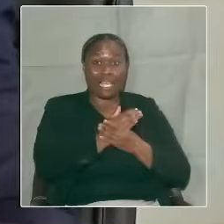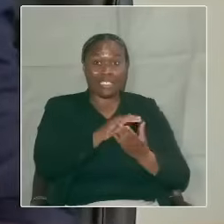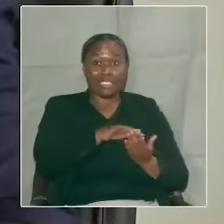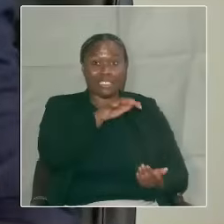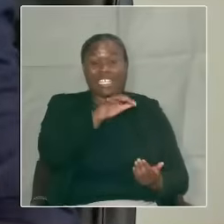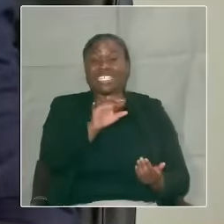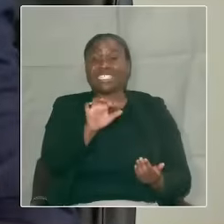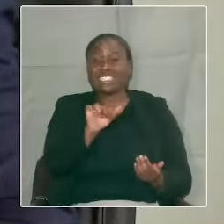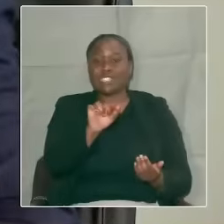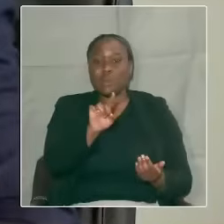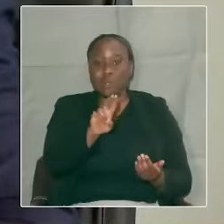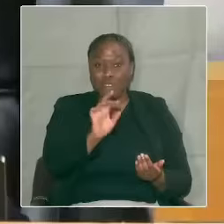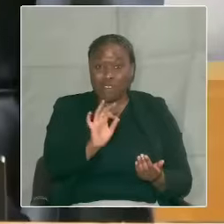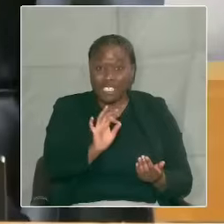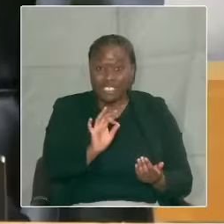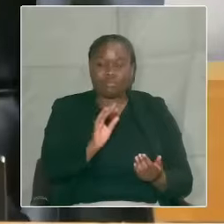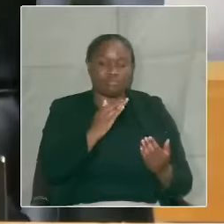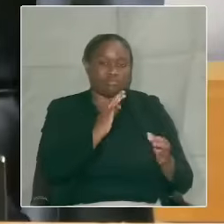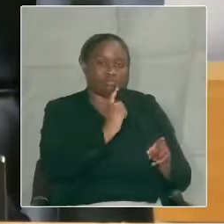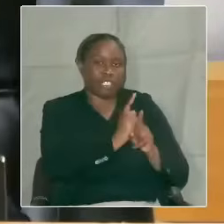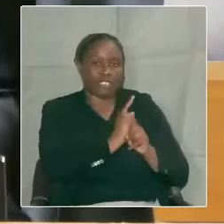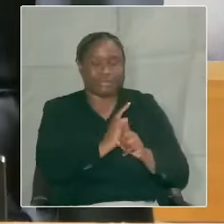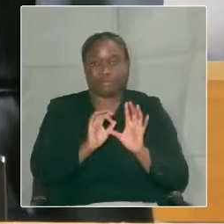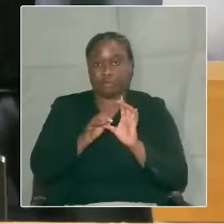that's dockets. correct. Yes. Thank you.